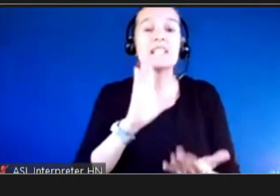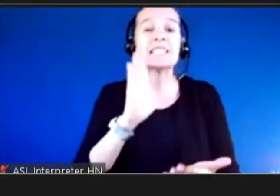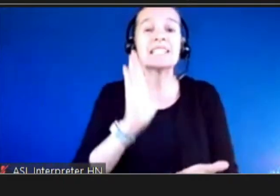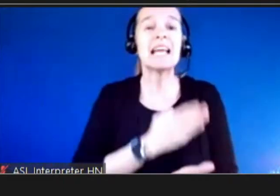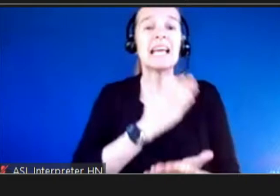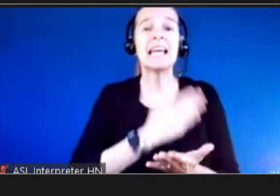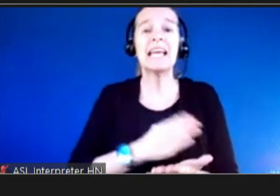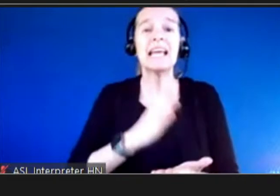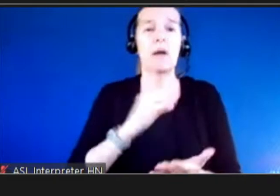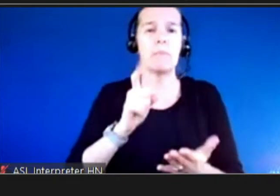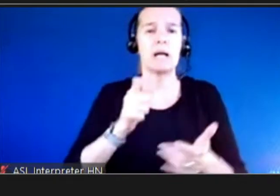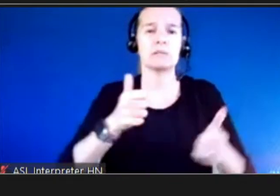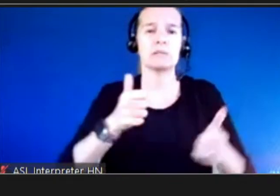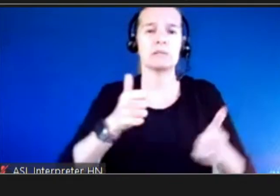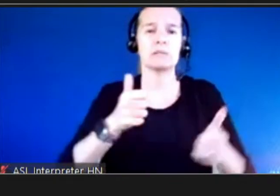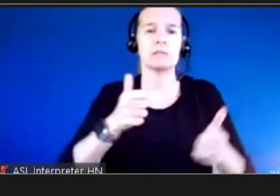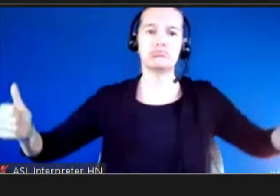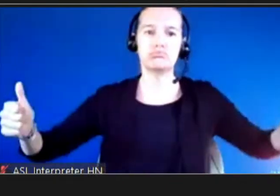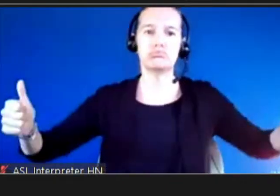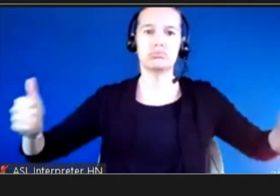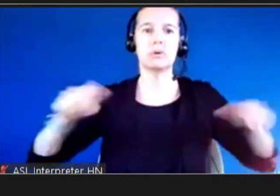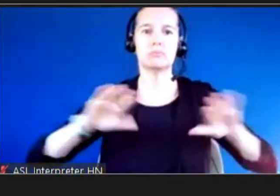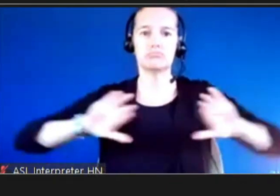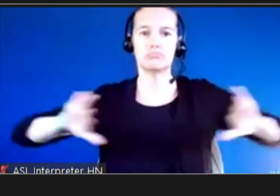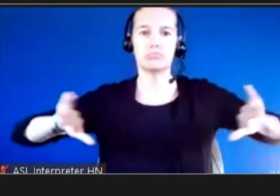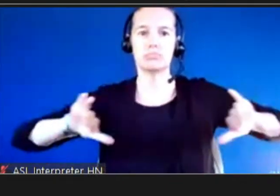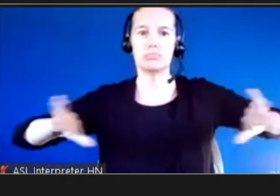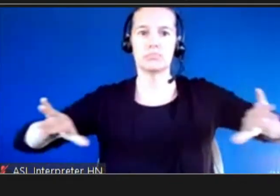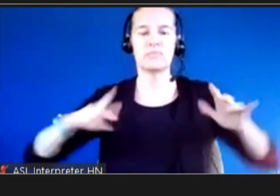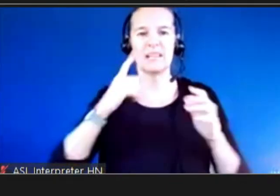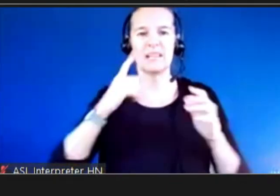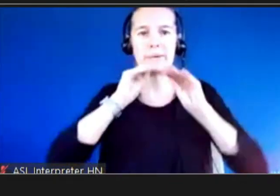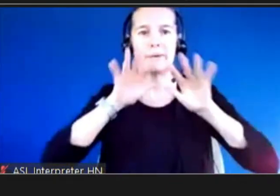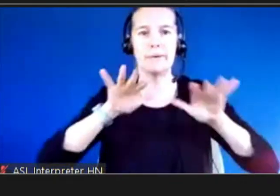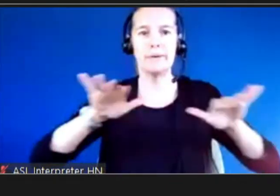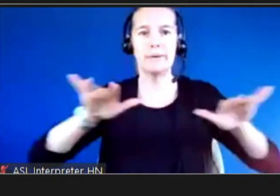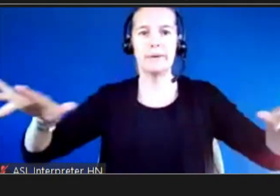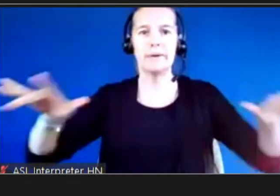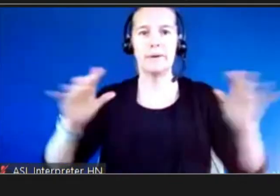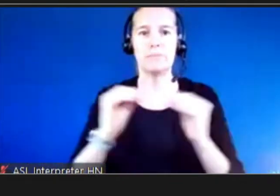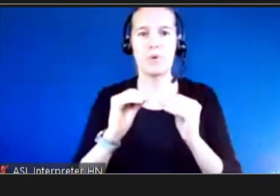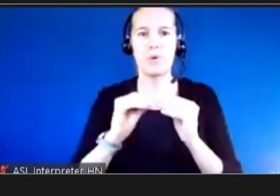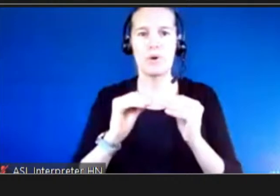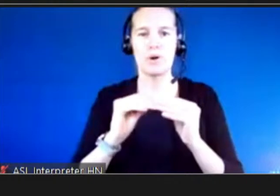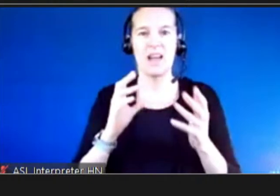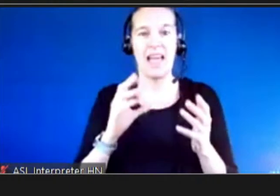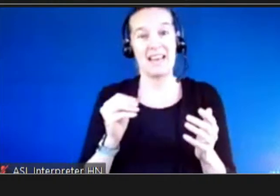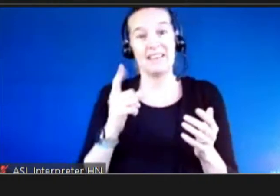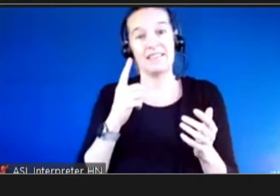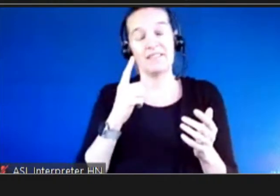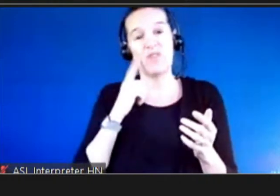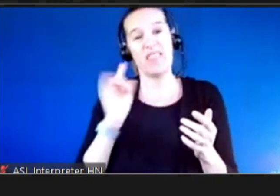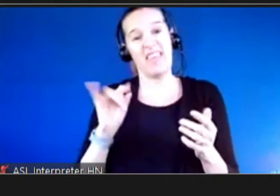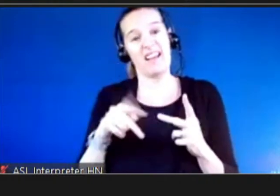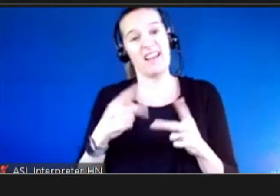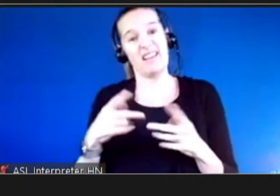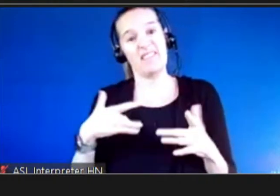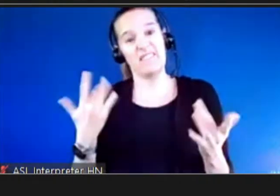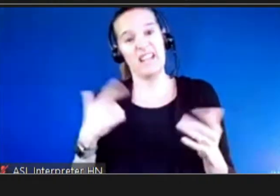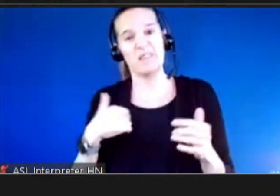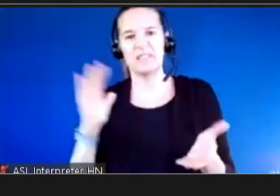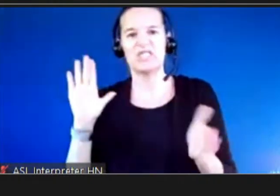been additional spread, and also that you know, for these events we really discourage that singing and those efforts.